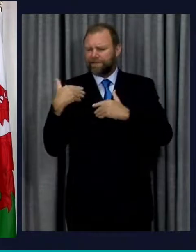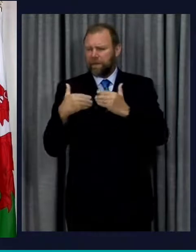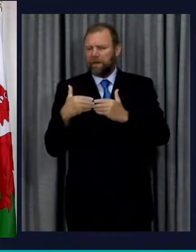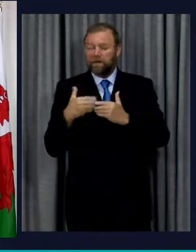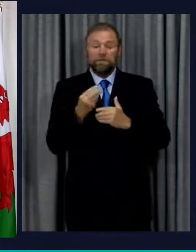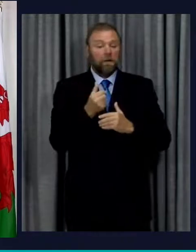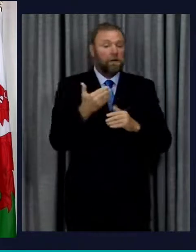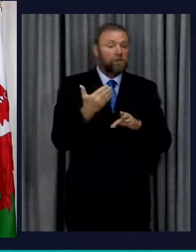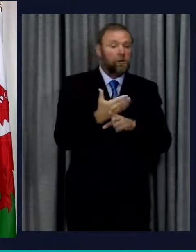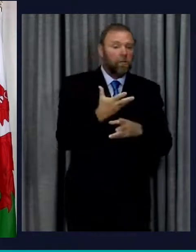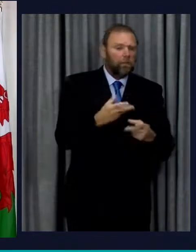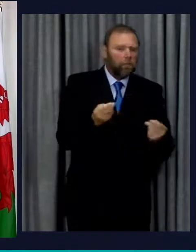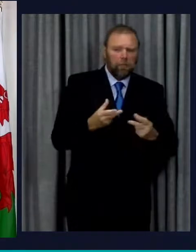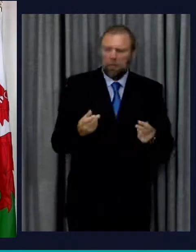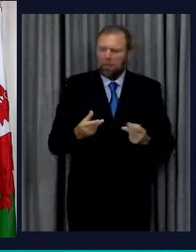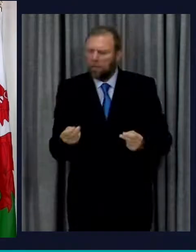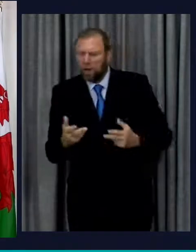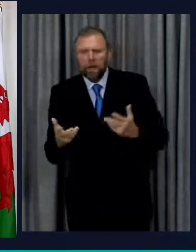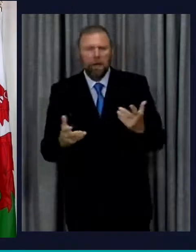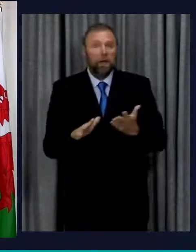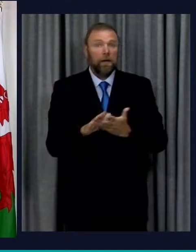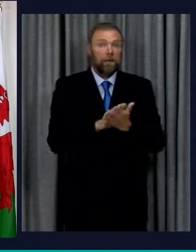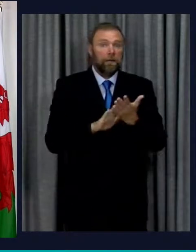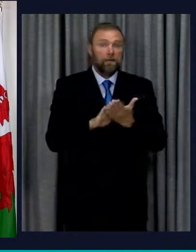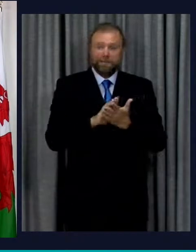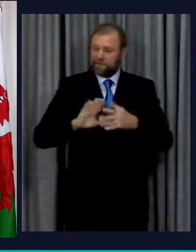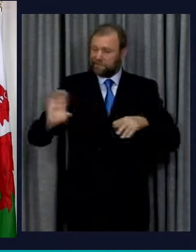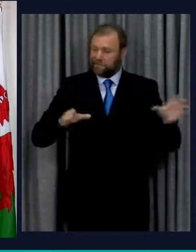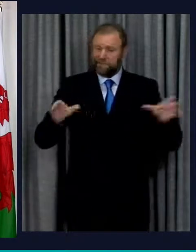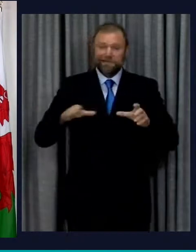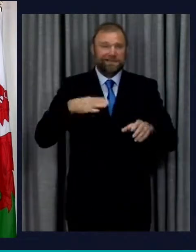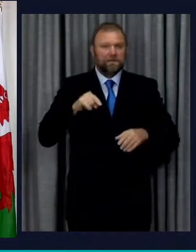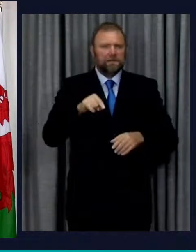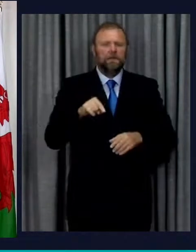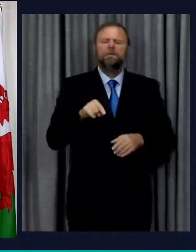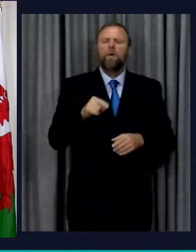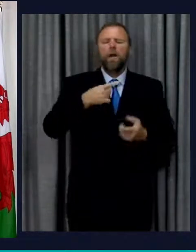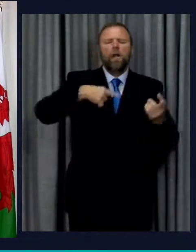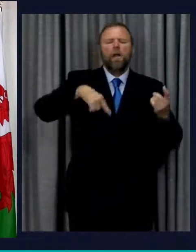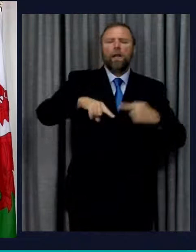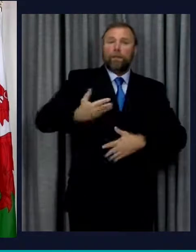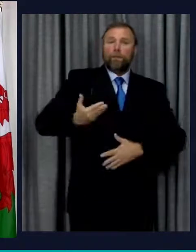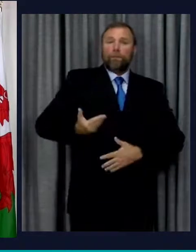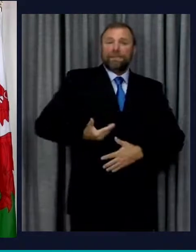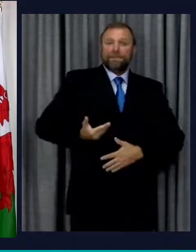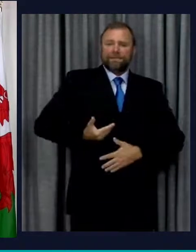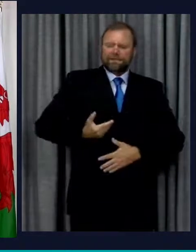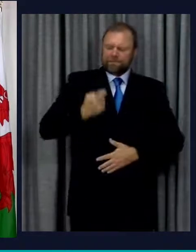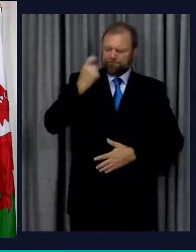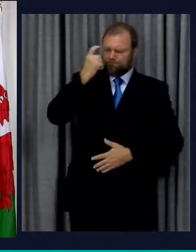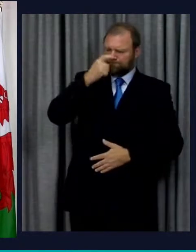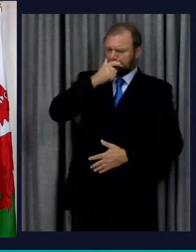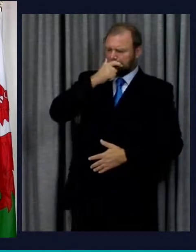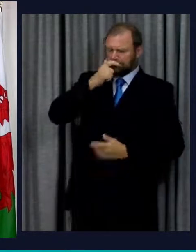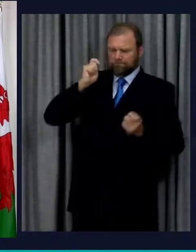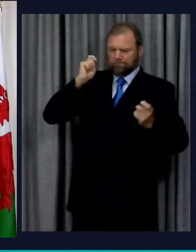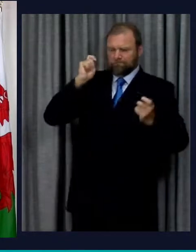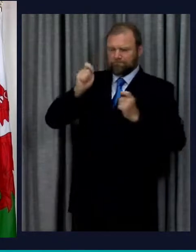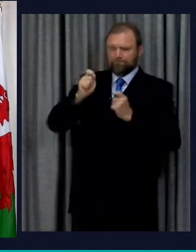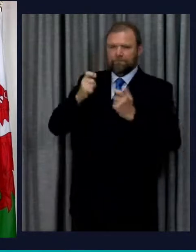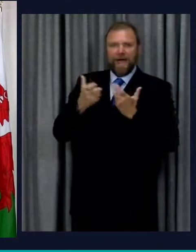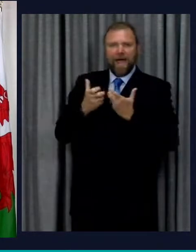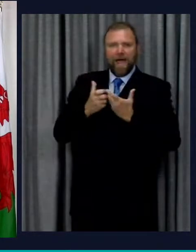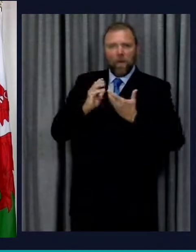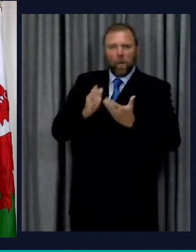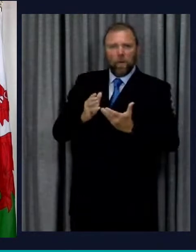those areas. So that has actually meant that many of those businesses have had to look again at both the terms on which those jobs are offered,